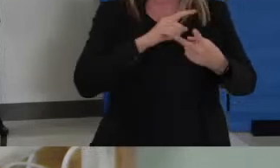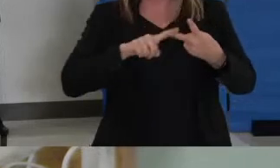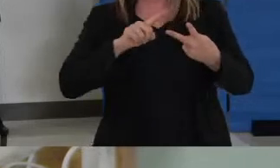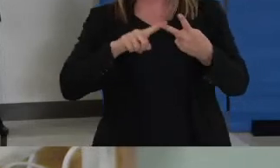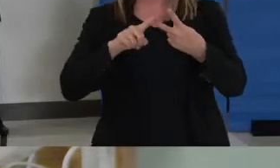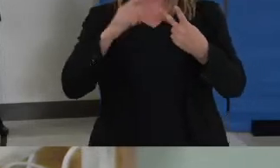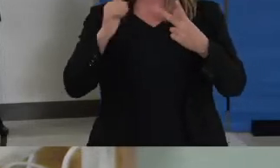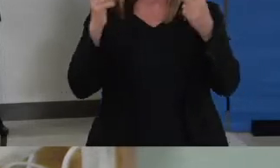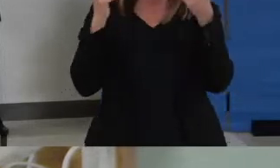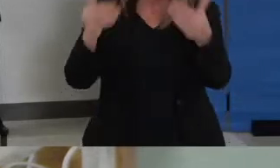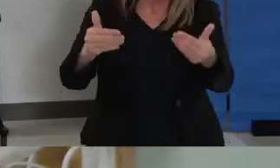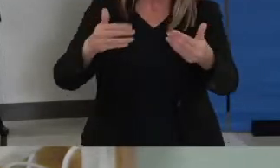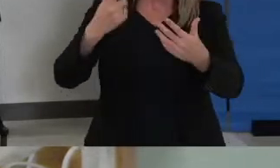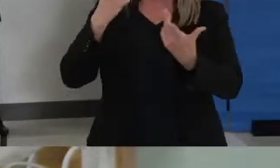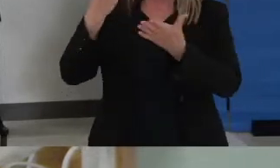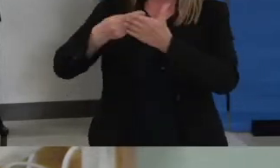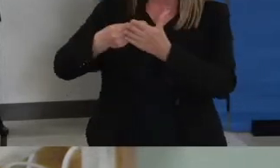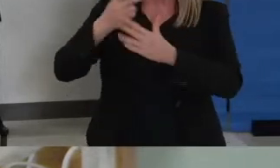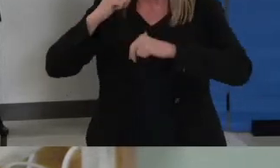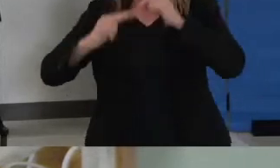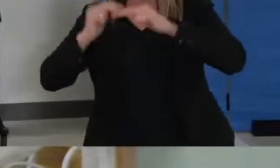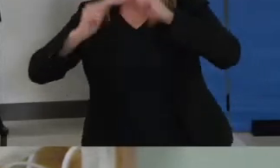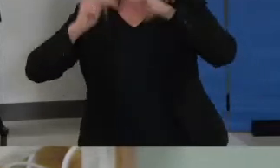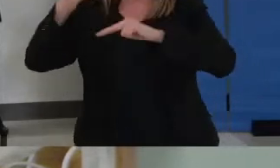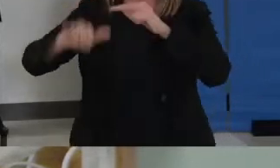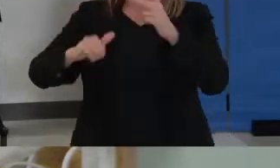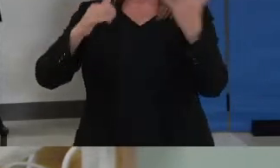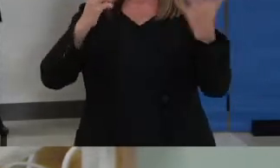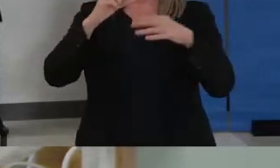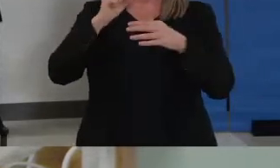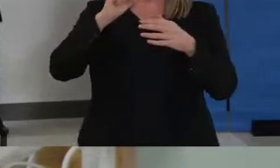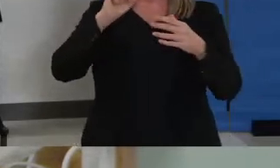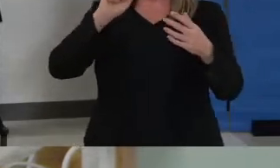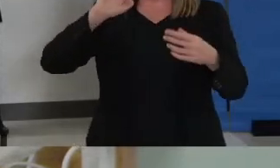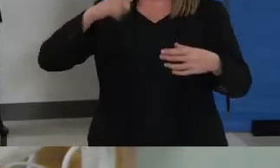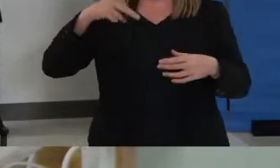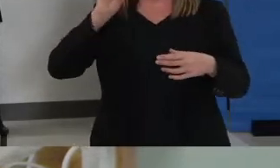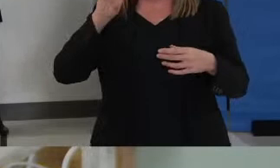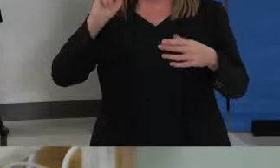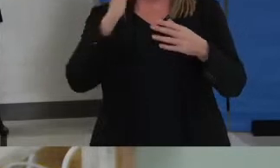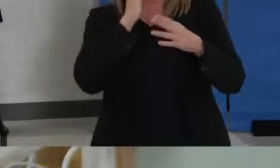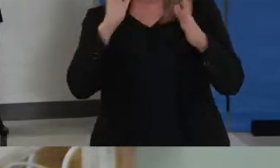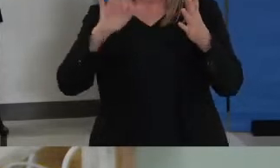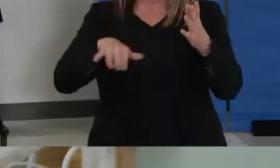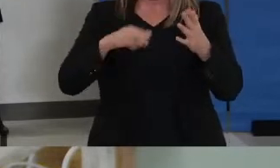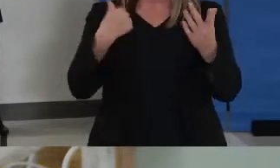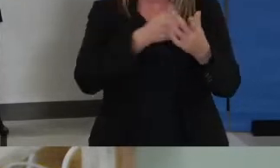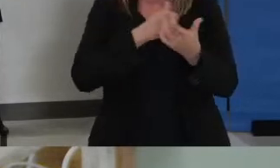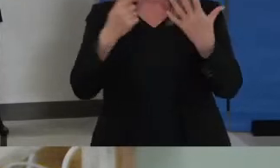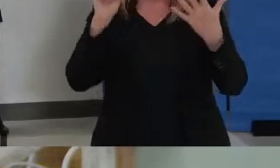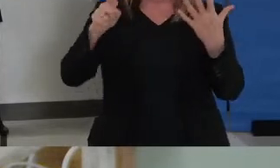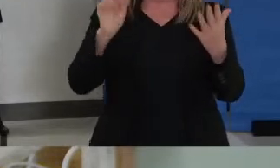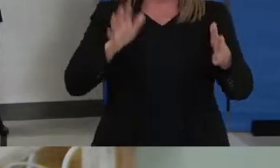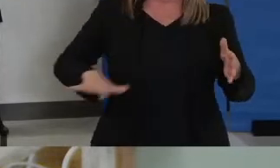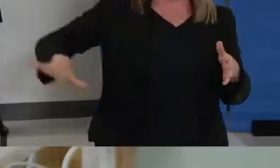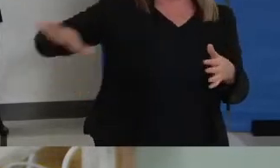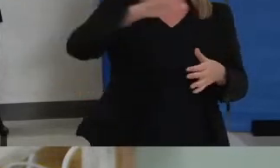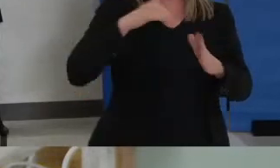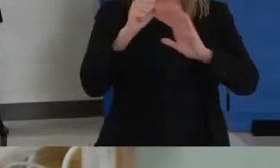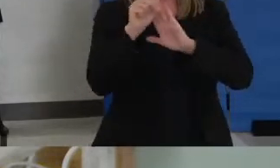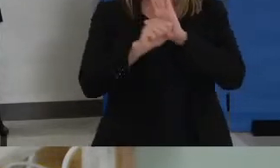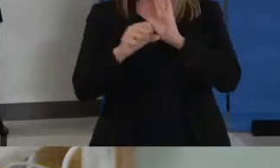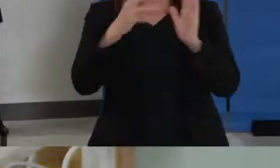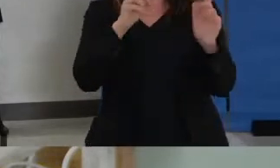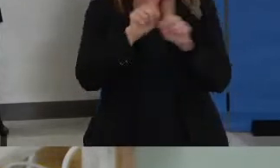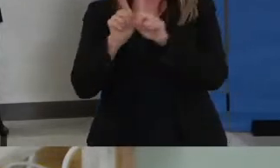with dollars to build up that continuum of step-down beds that we know we need across this state, we're also here to